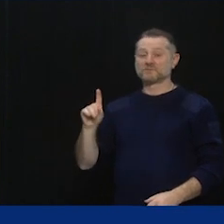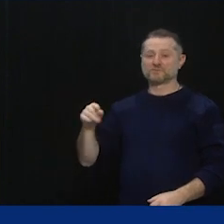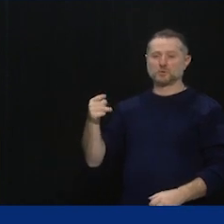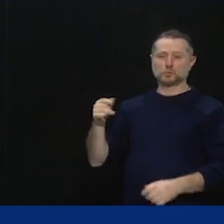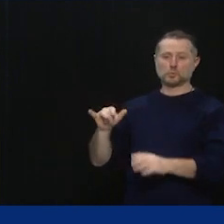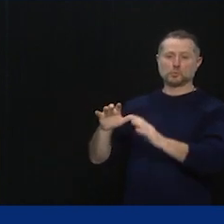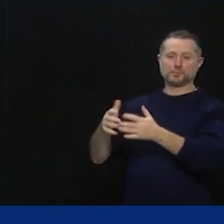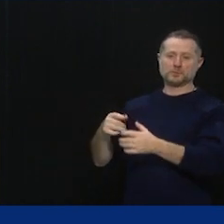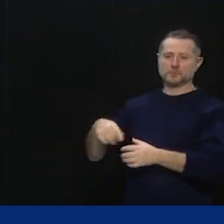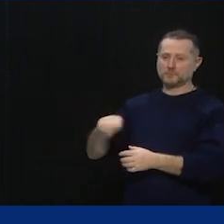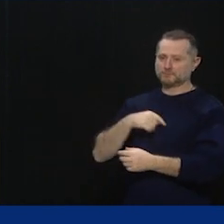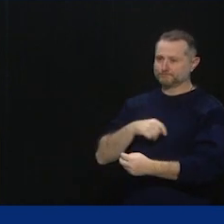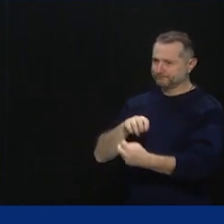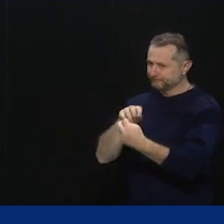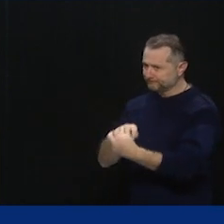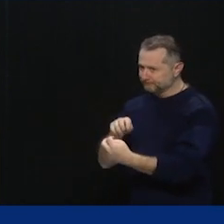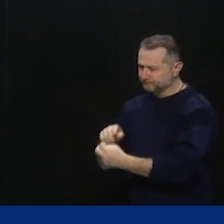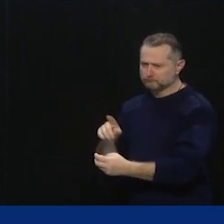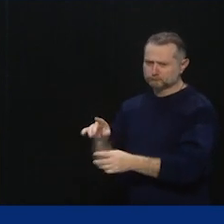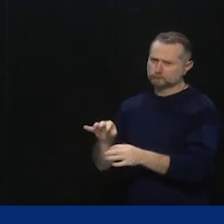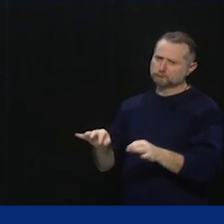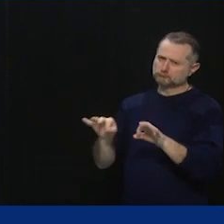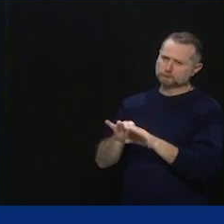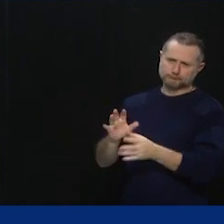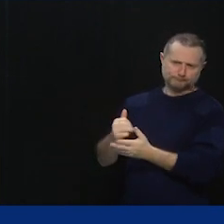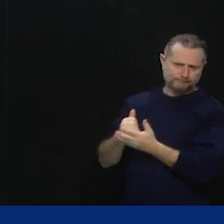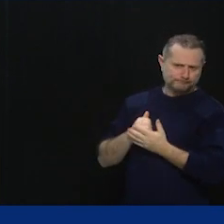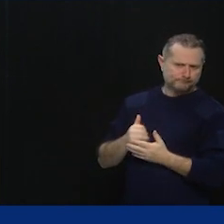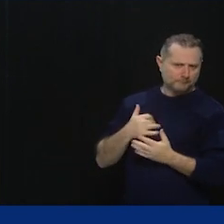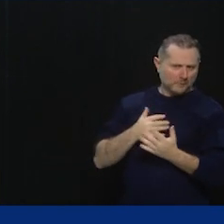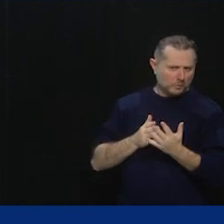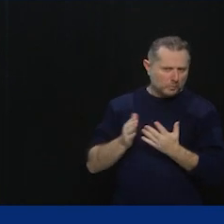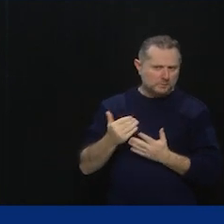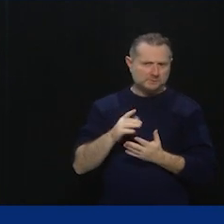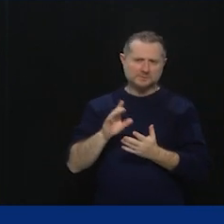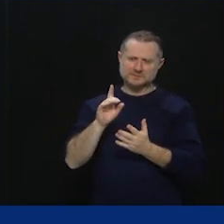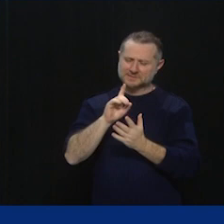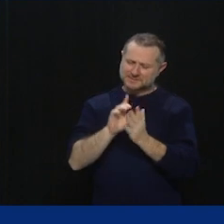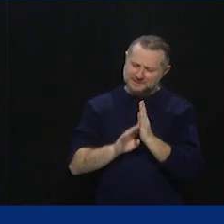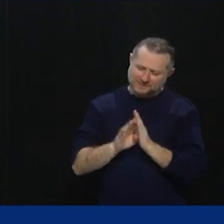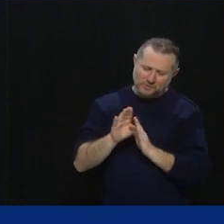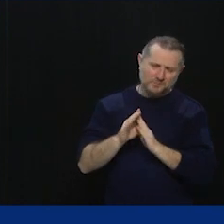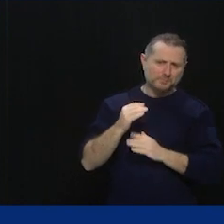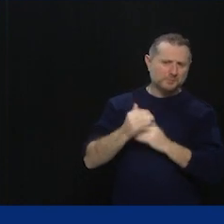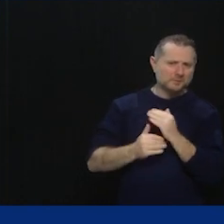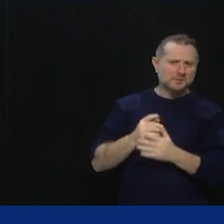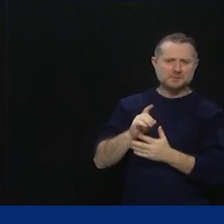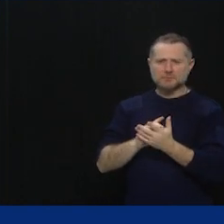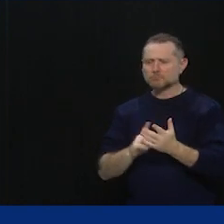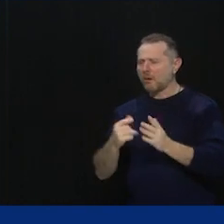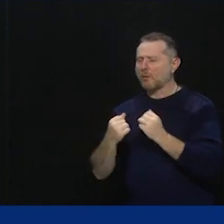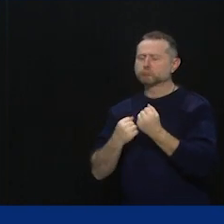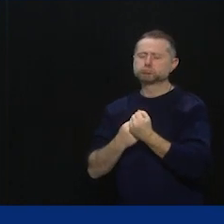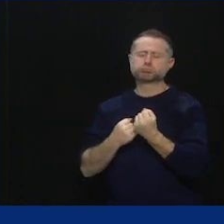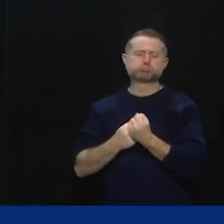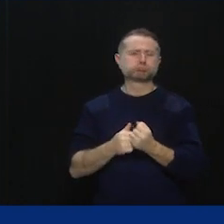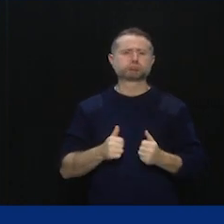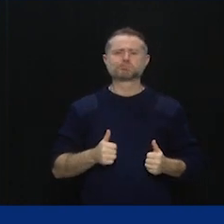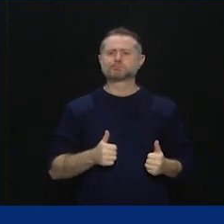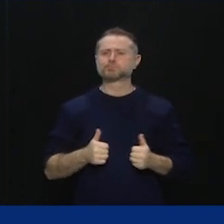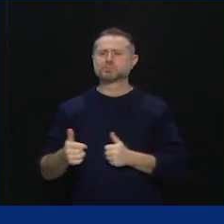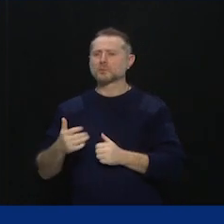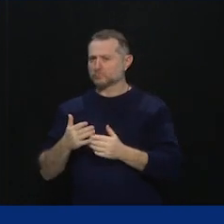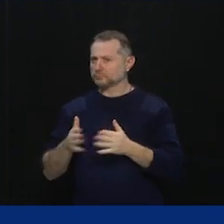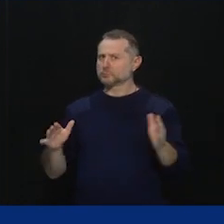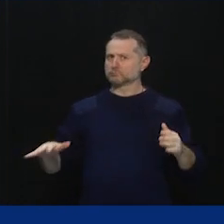through the design process and were provided fantastic support throughout the community. They